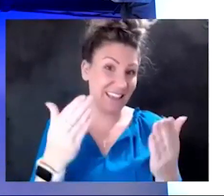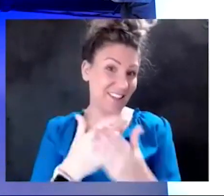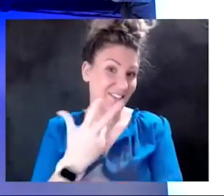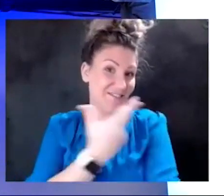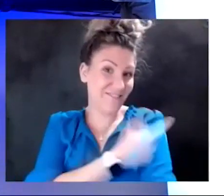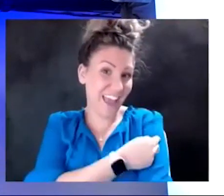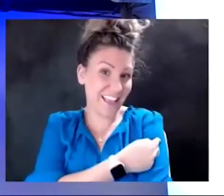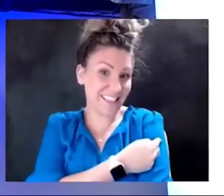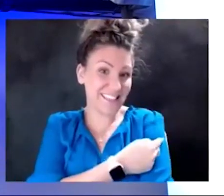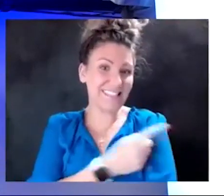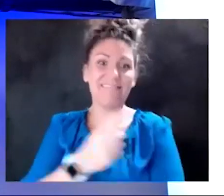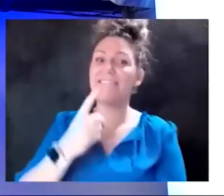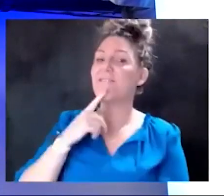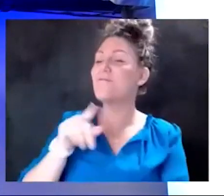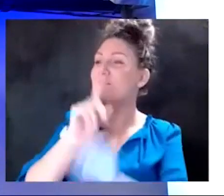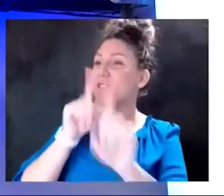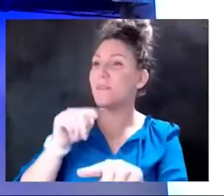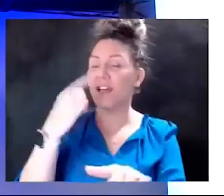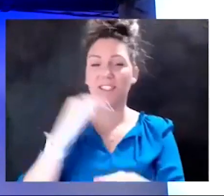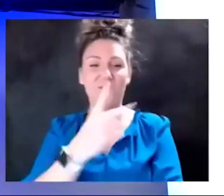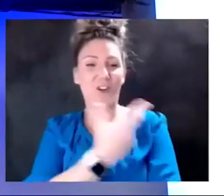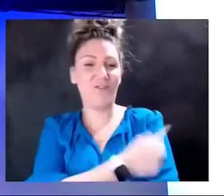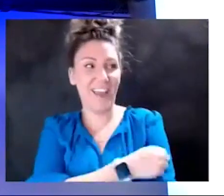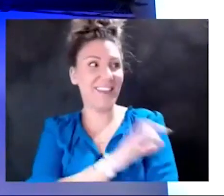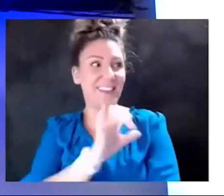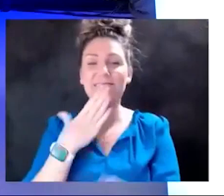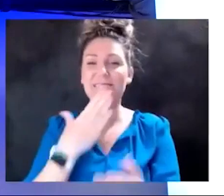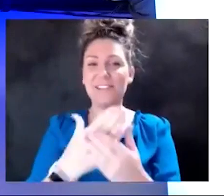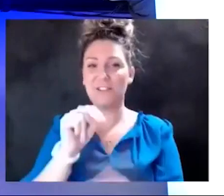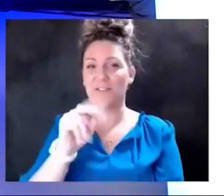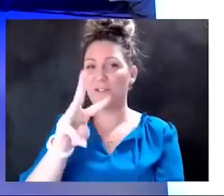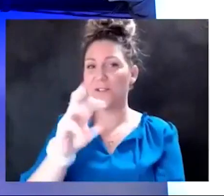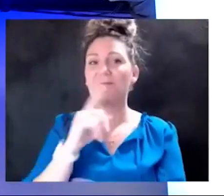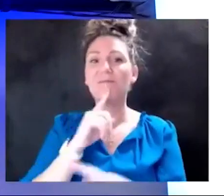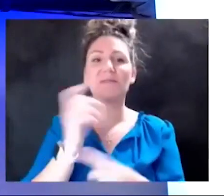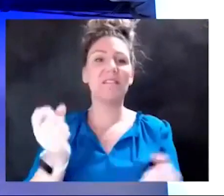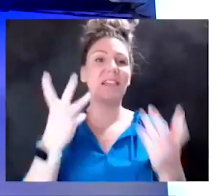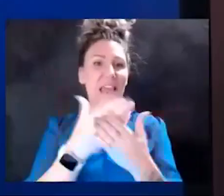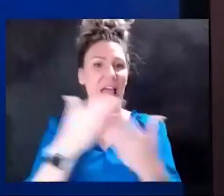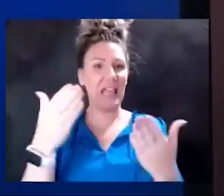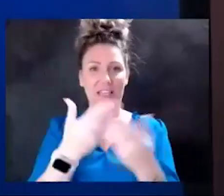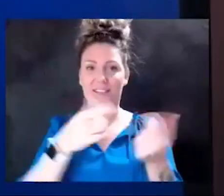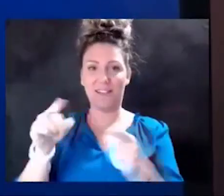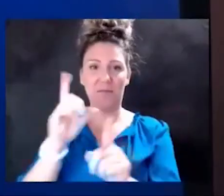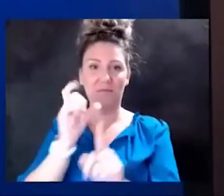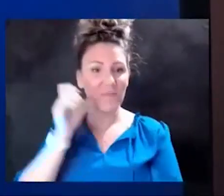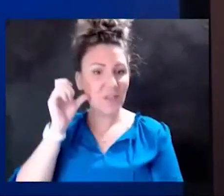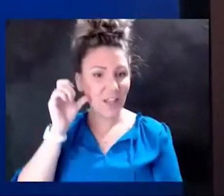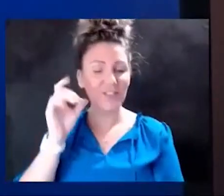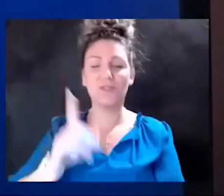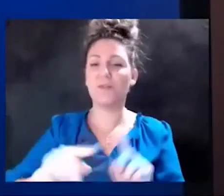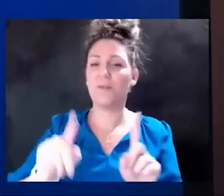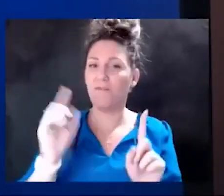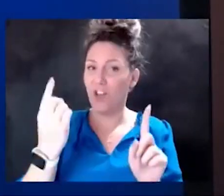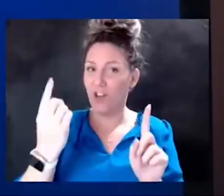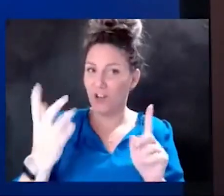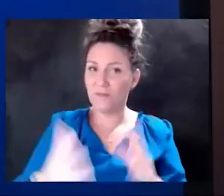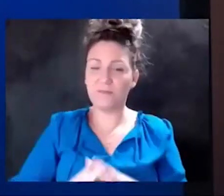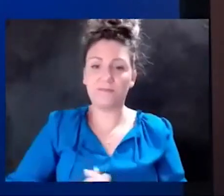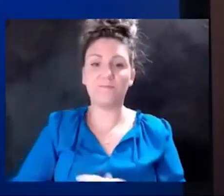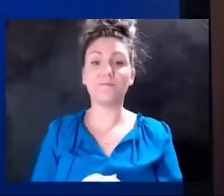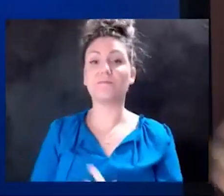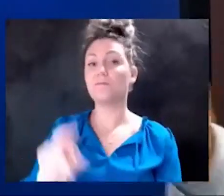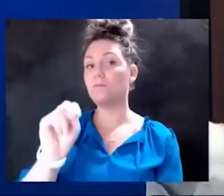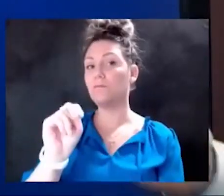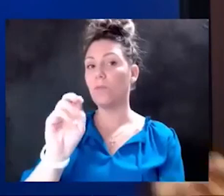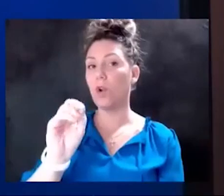to vaccination. That's right. That is good news. Hey, so big news on a lot of fronts yesterday. First of all, Novavax, the